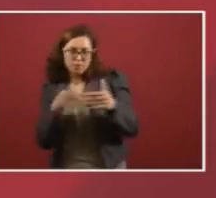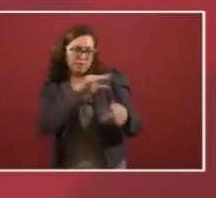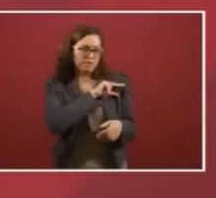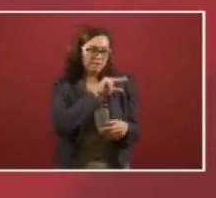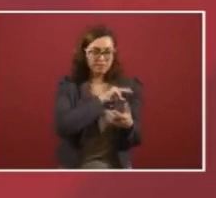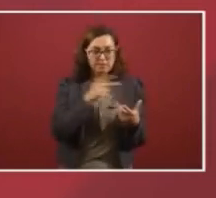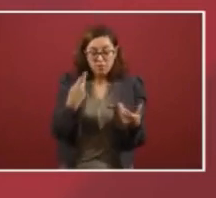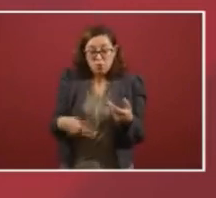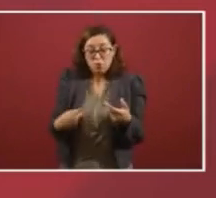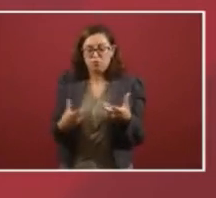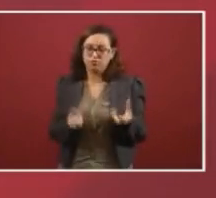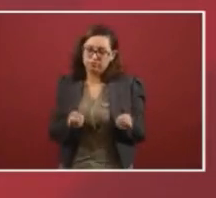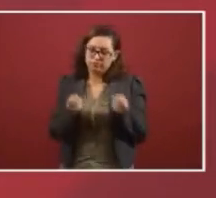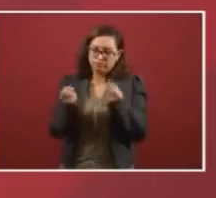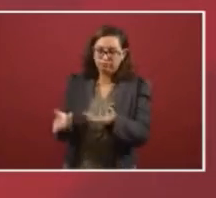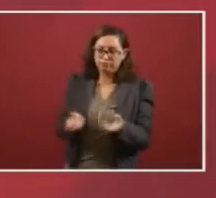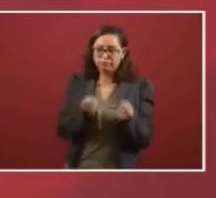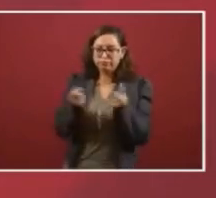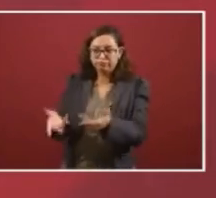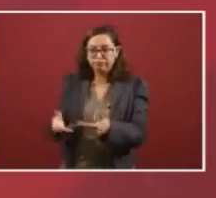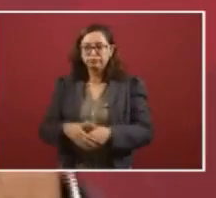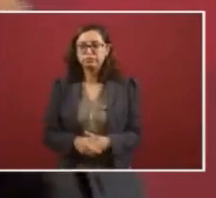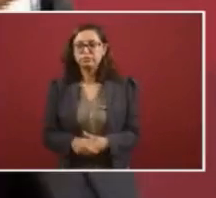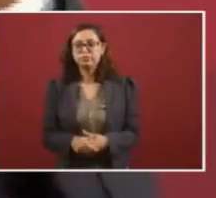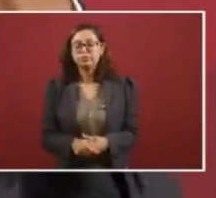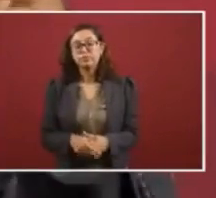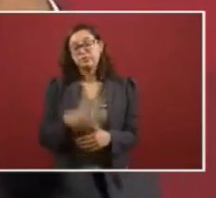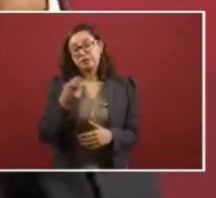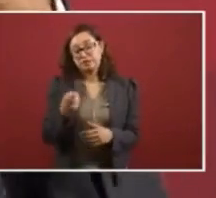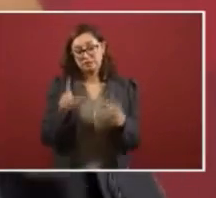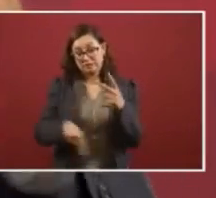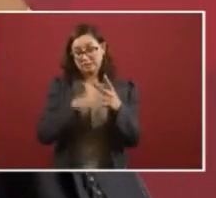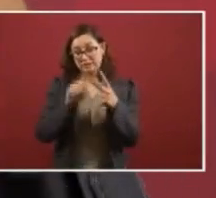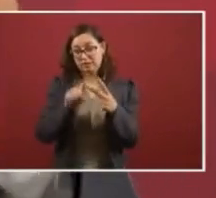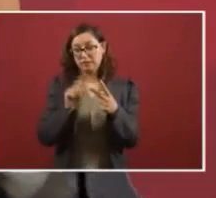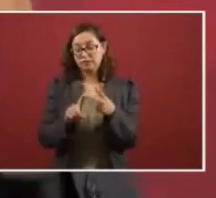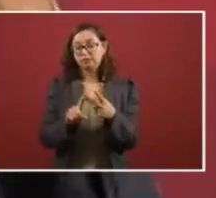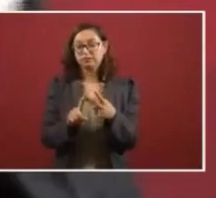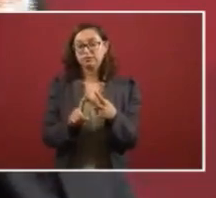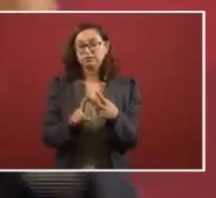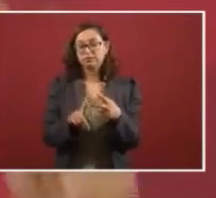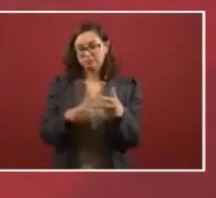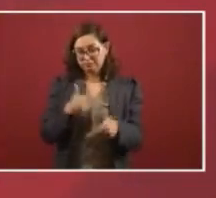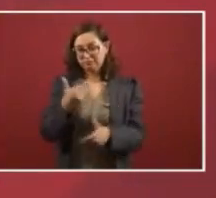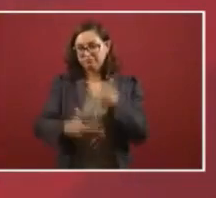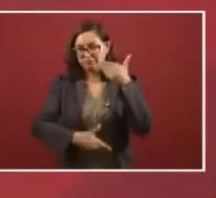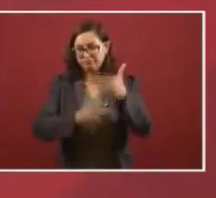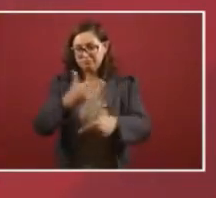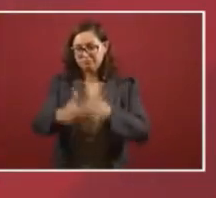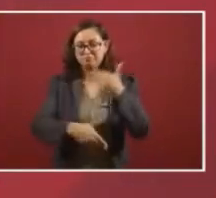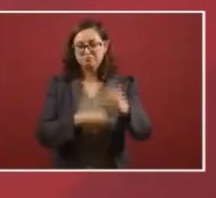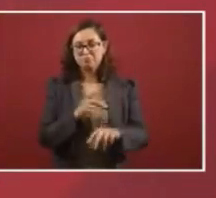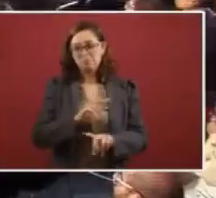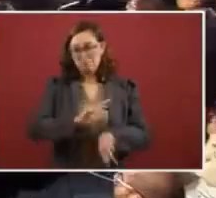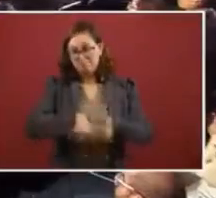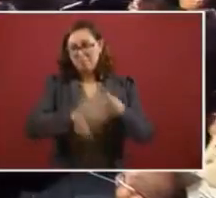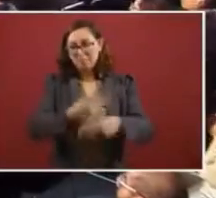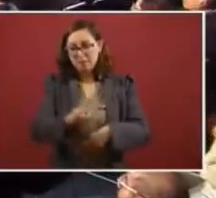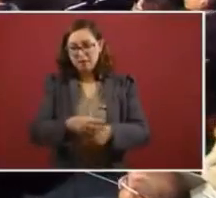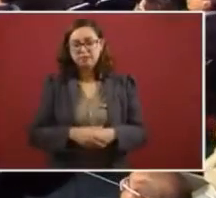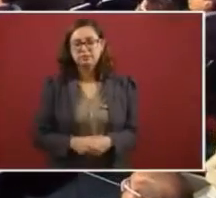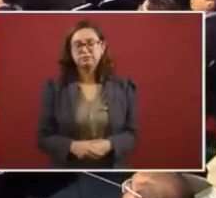public and national. But yes, that is the second part, and it's already en route.